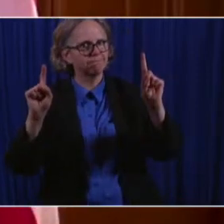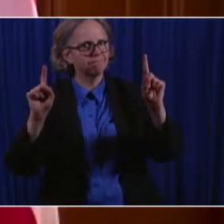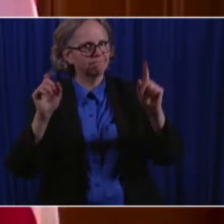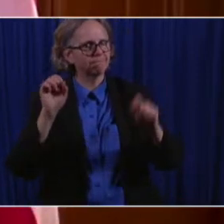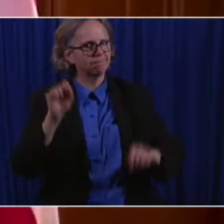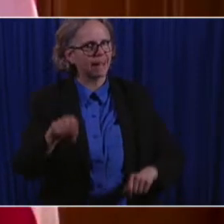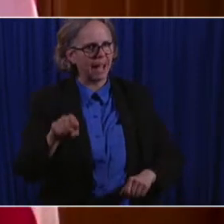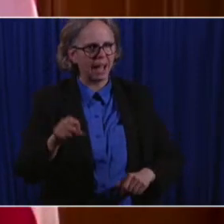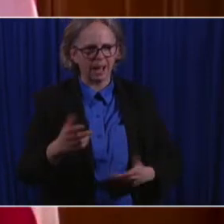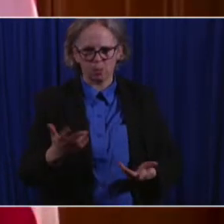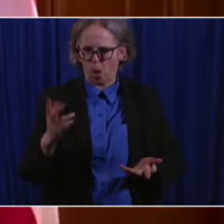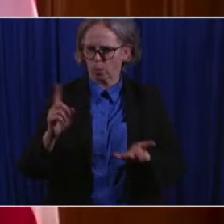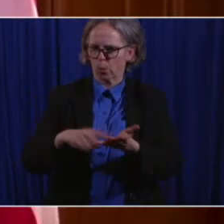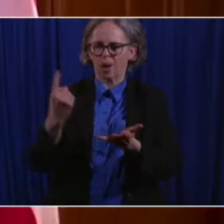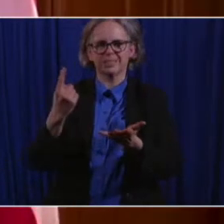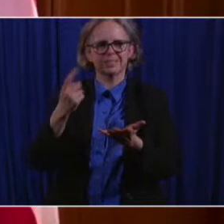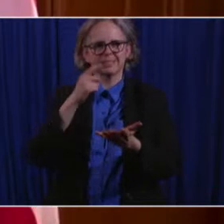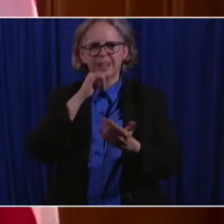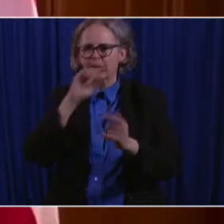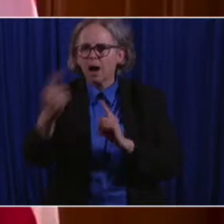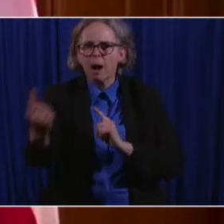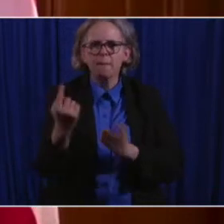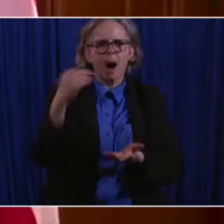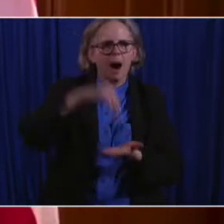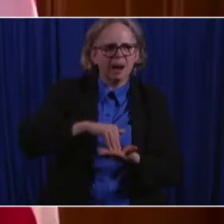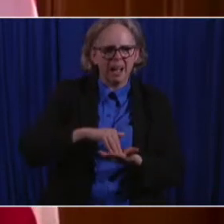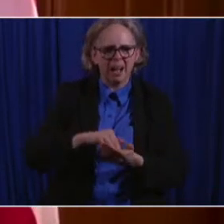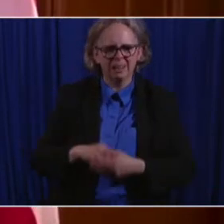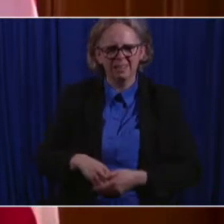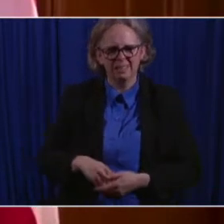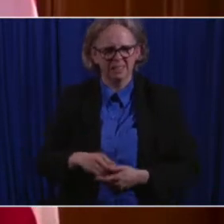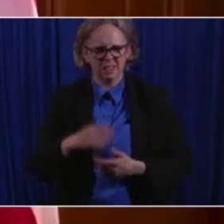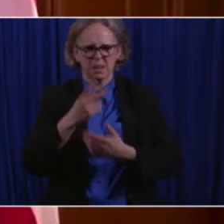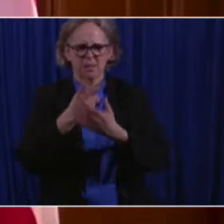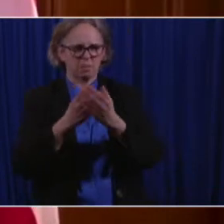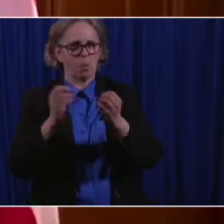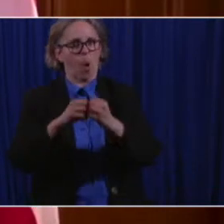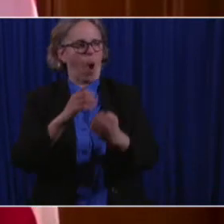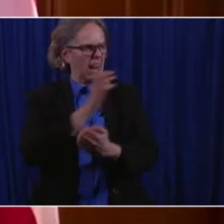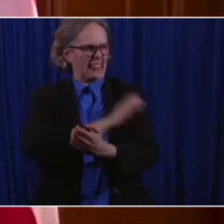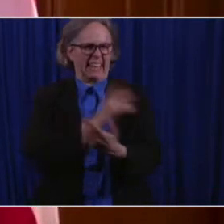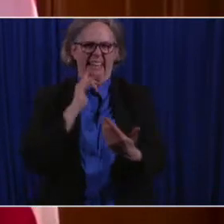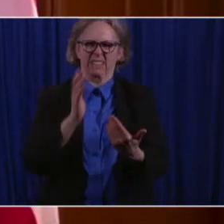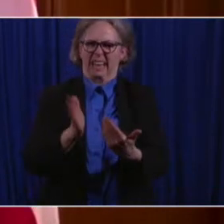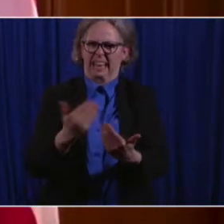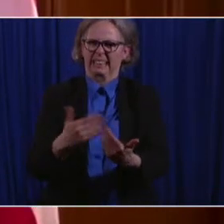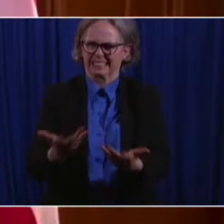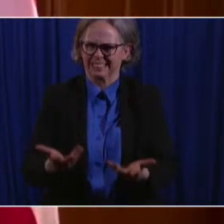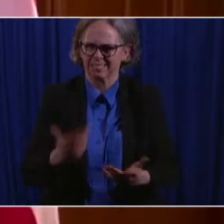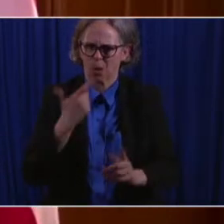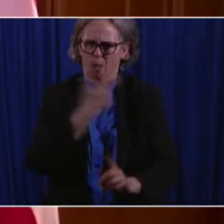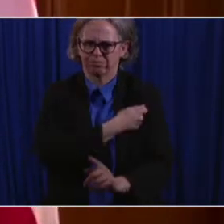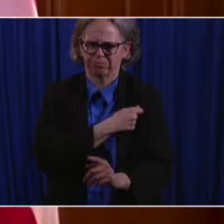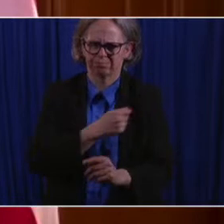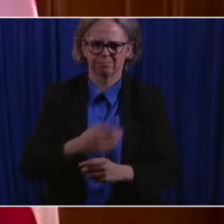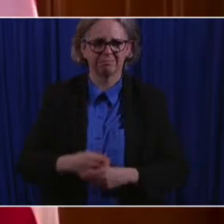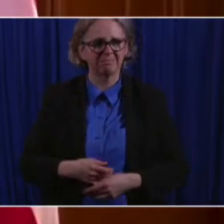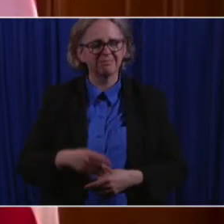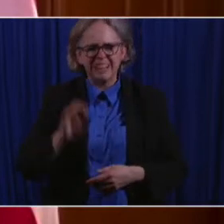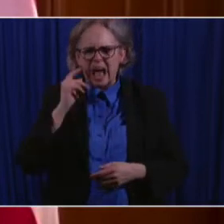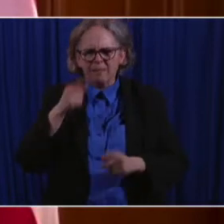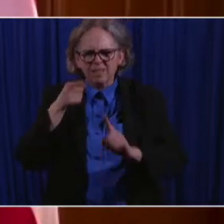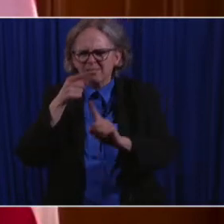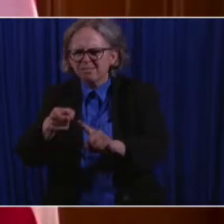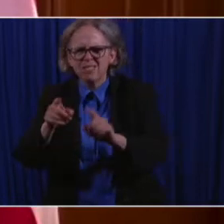clinics easier. And there's also certain other populations that might move around a lot, and it might be more difficult to